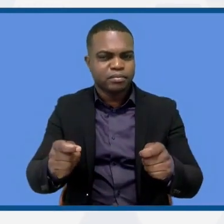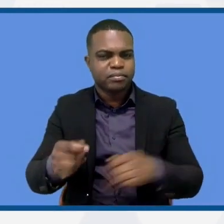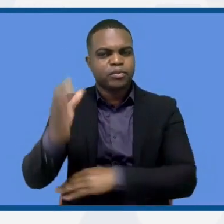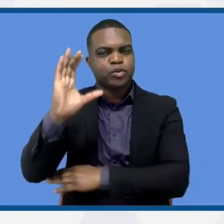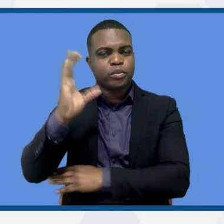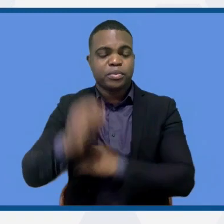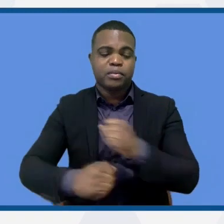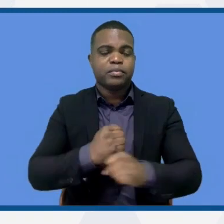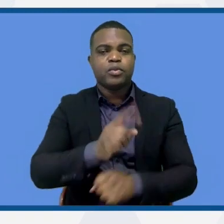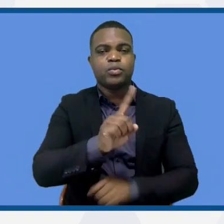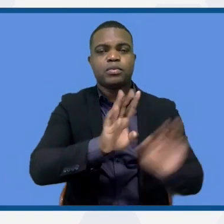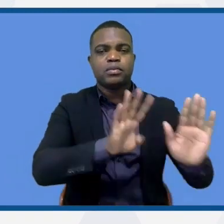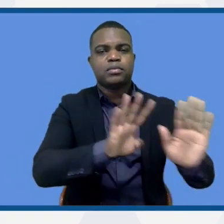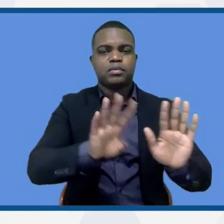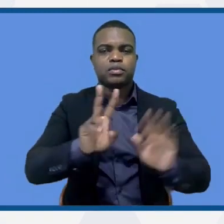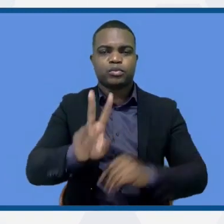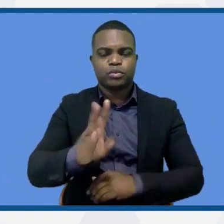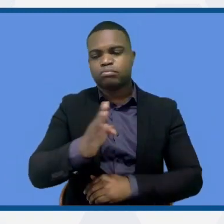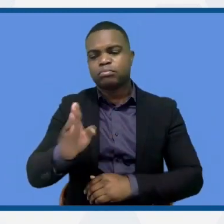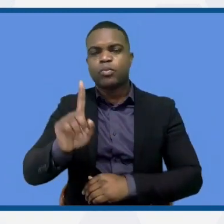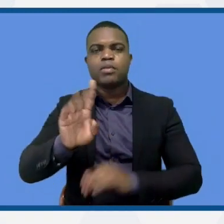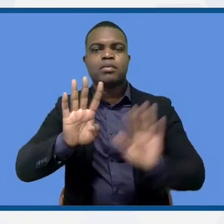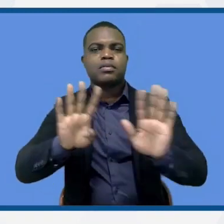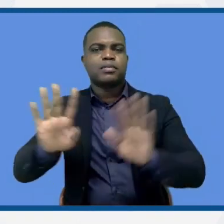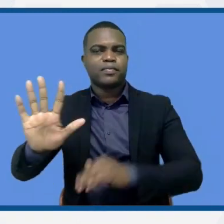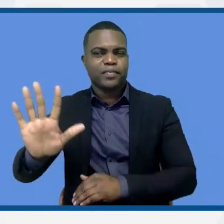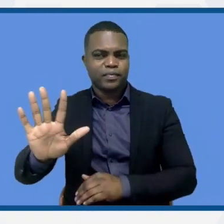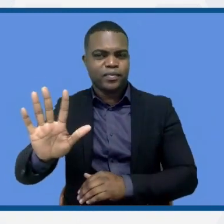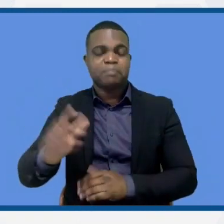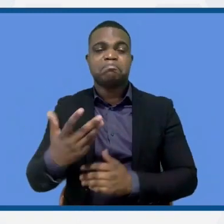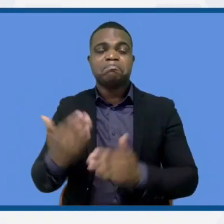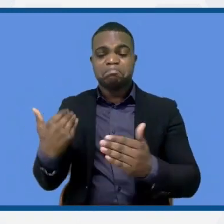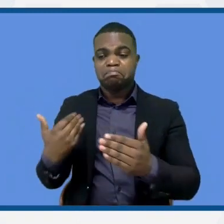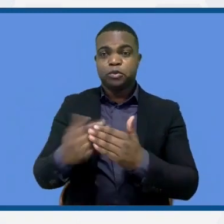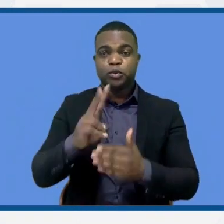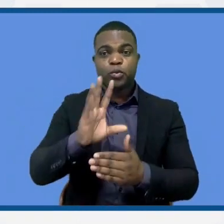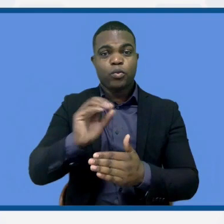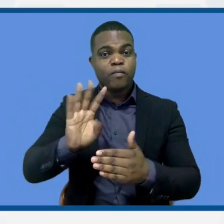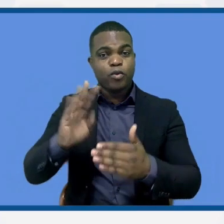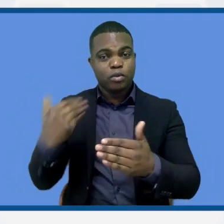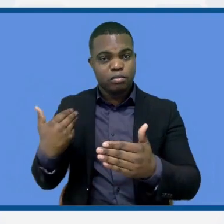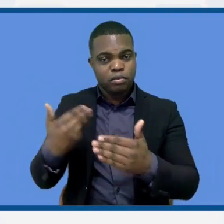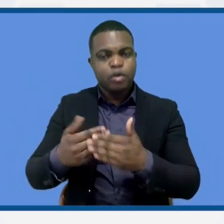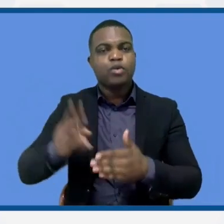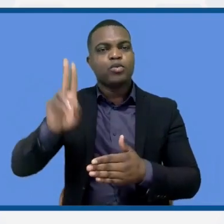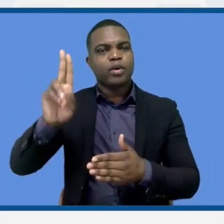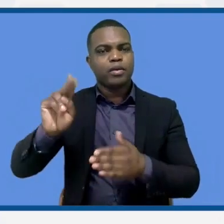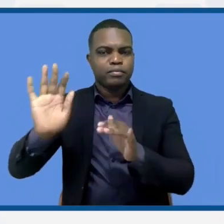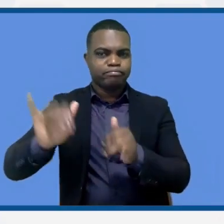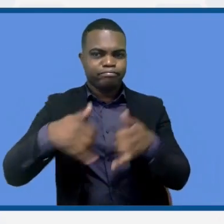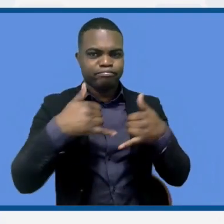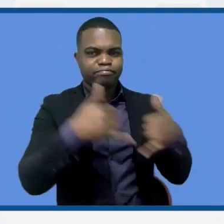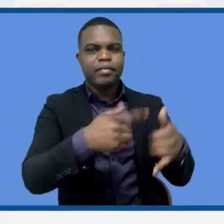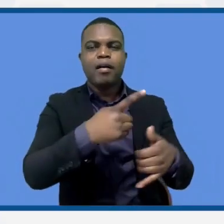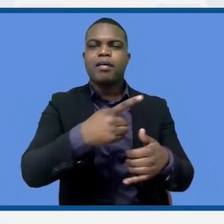contributions to global disaster risk assessment and management. And so without further ado, let's